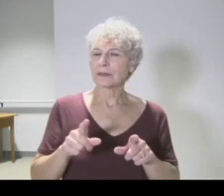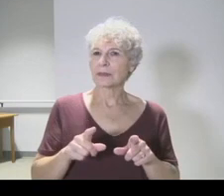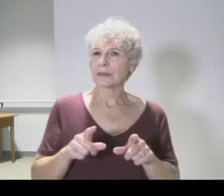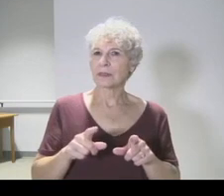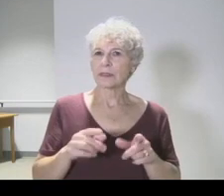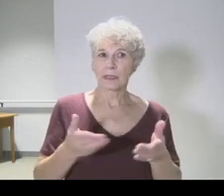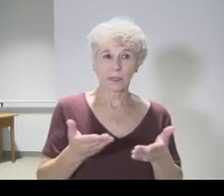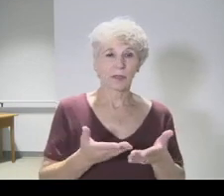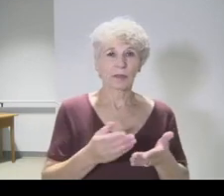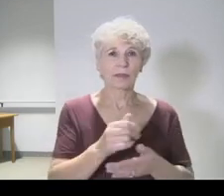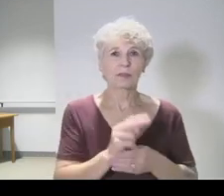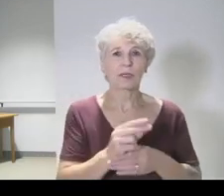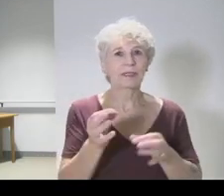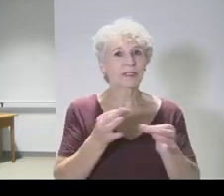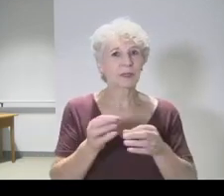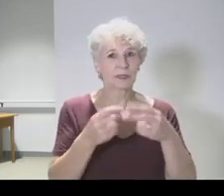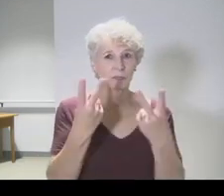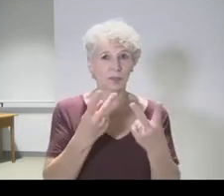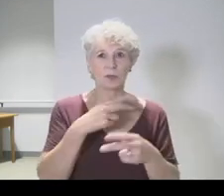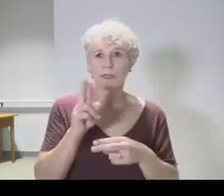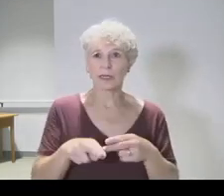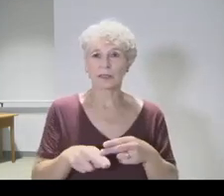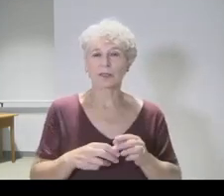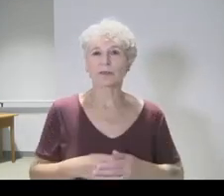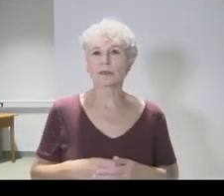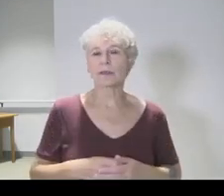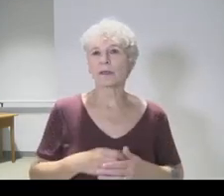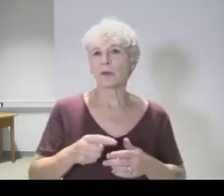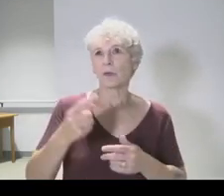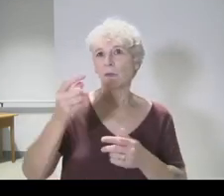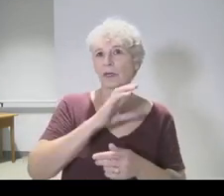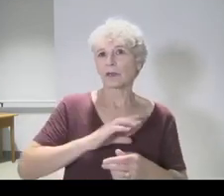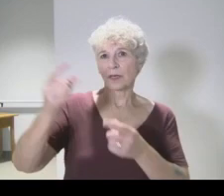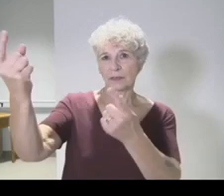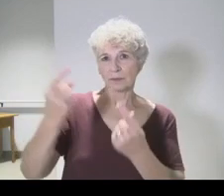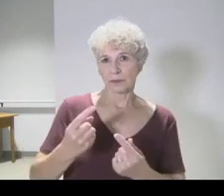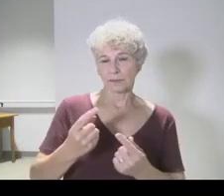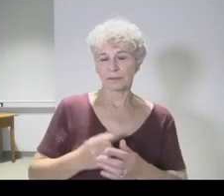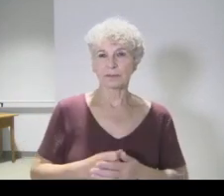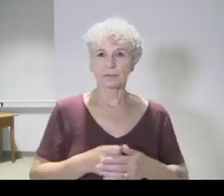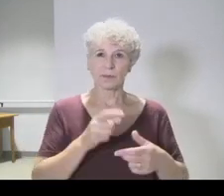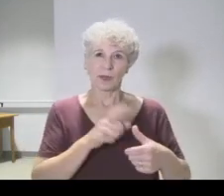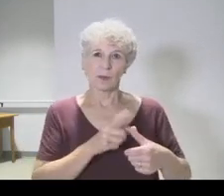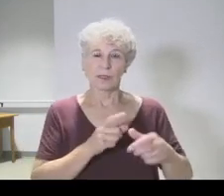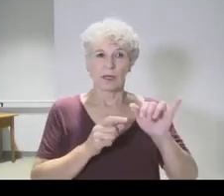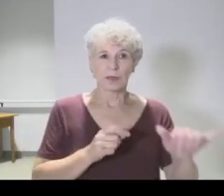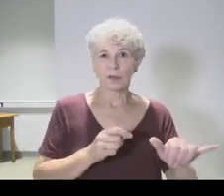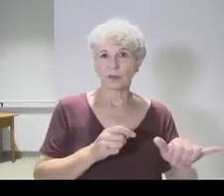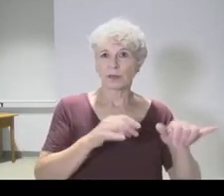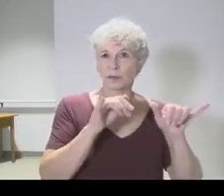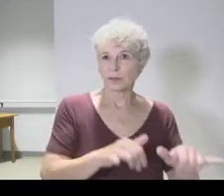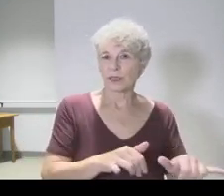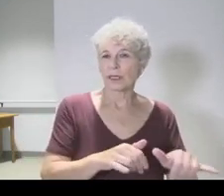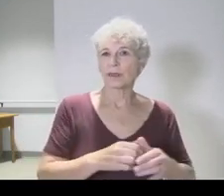Here, John explains to us two reactions that a person will have when Christ comes back. Those who remain and abide